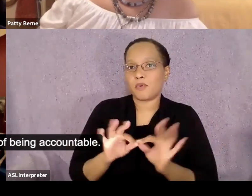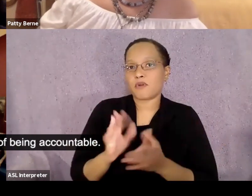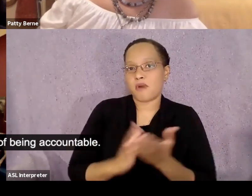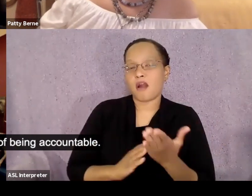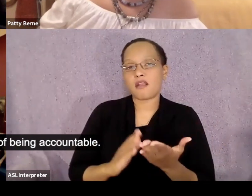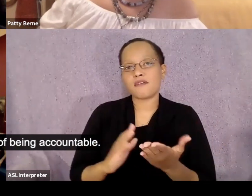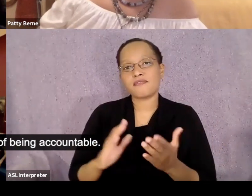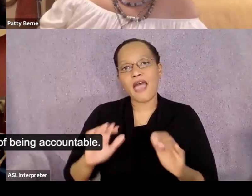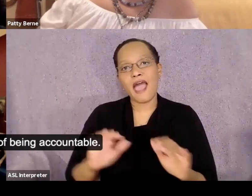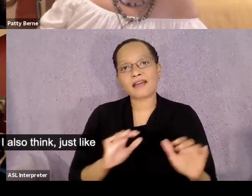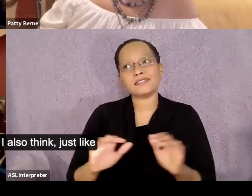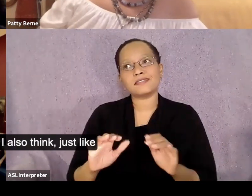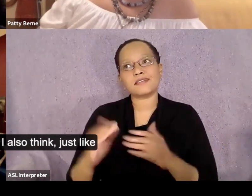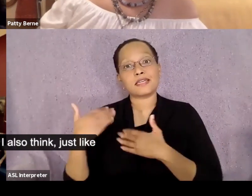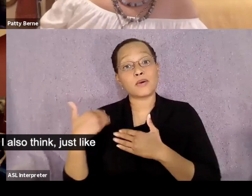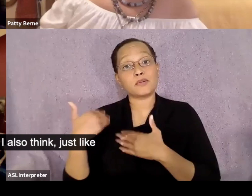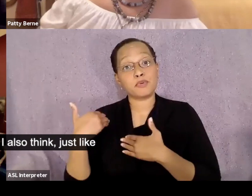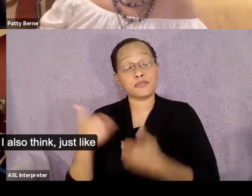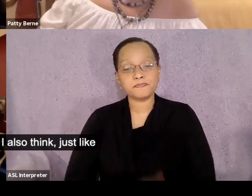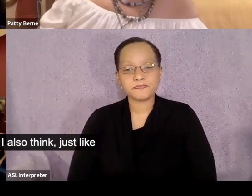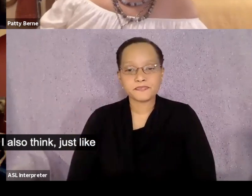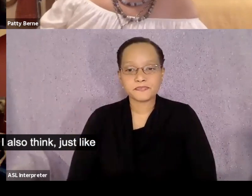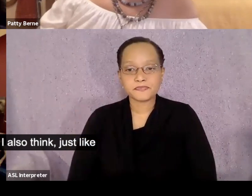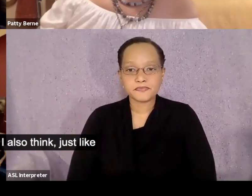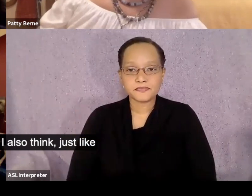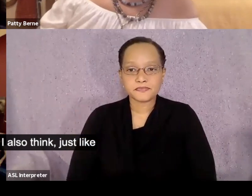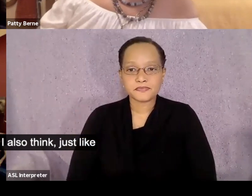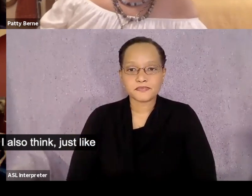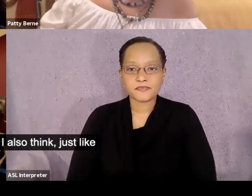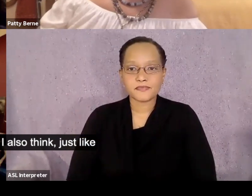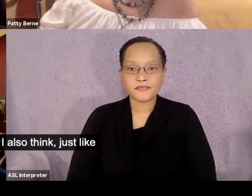Um, and I also think just like